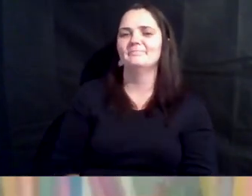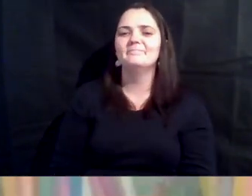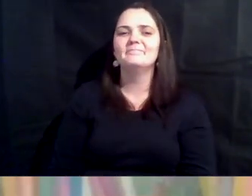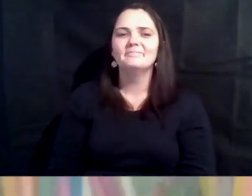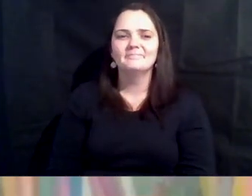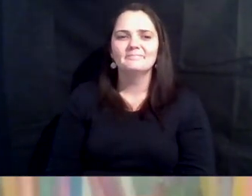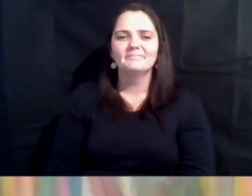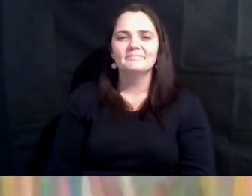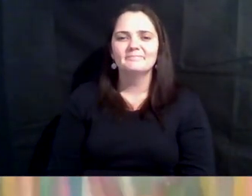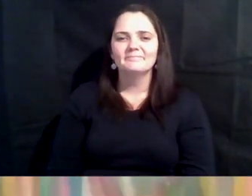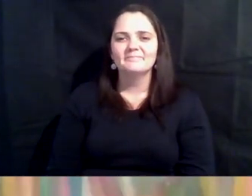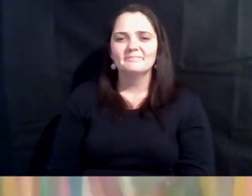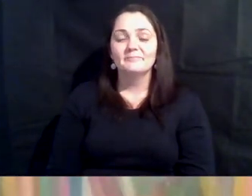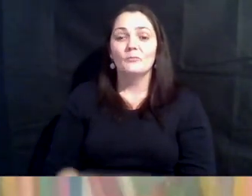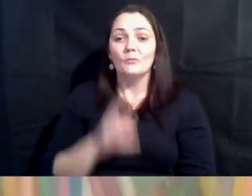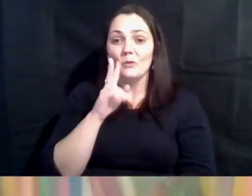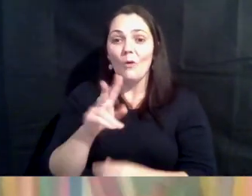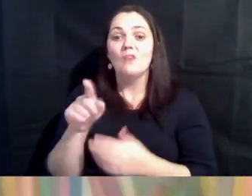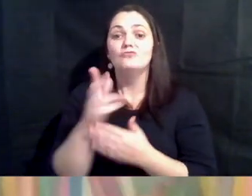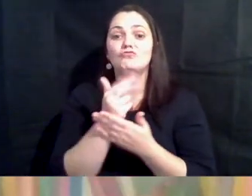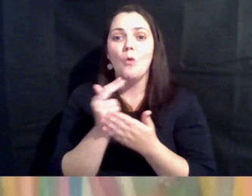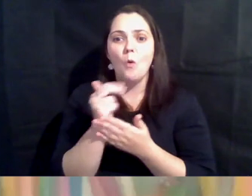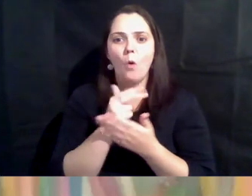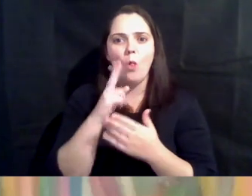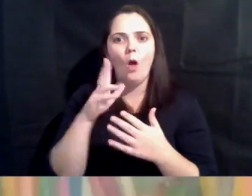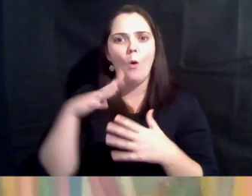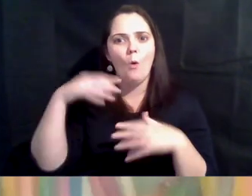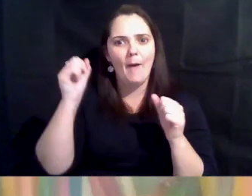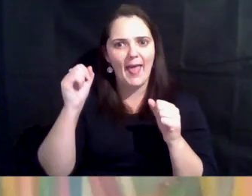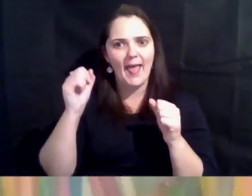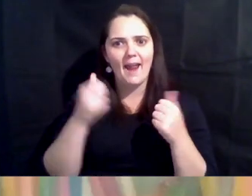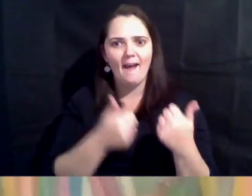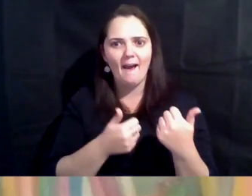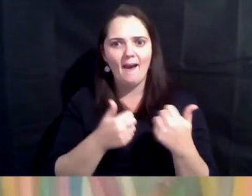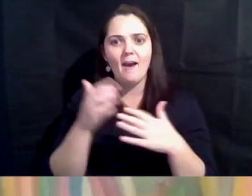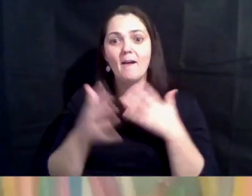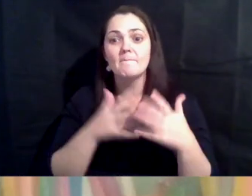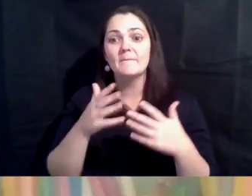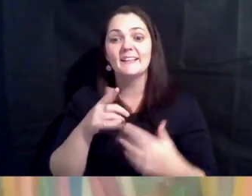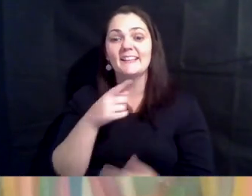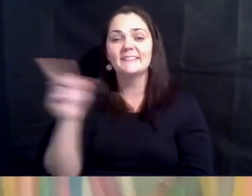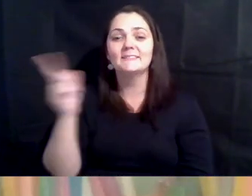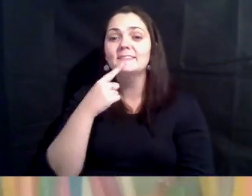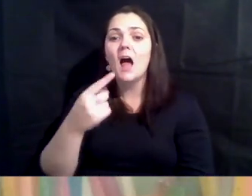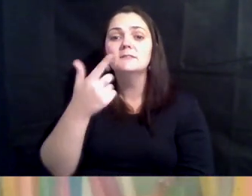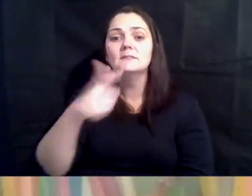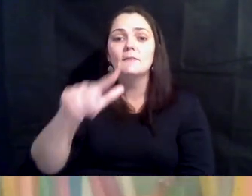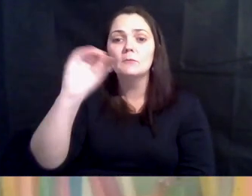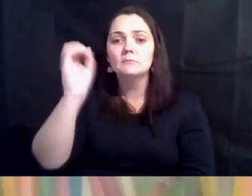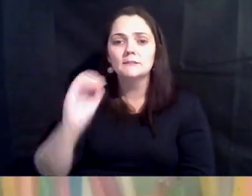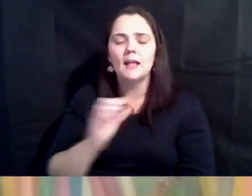All right, so it looks like drawing is really winning there. So I'm going to share these results. 70% of you love a